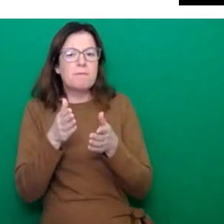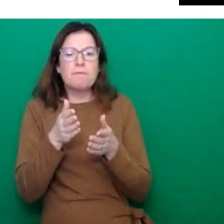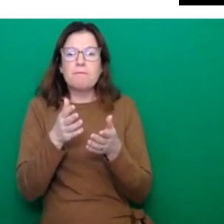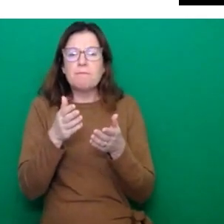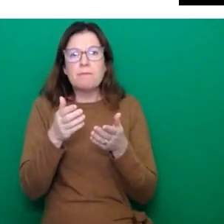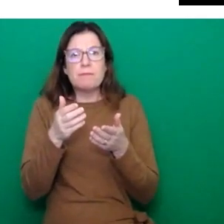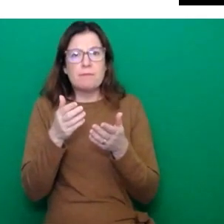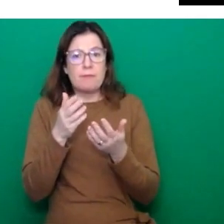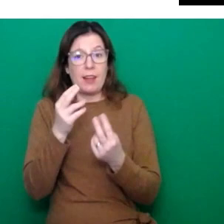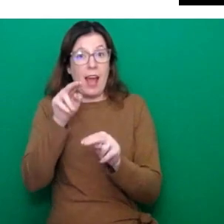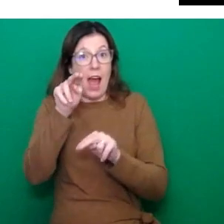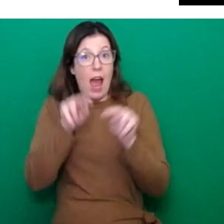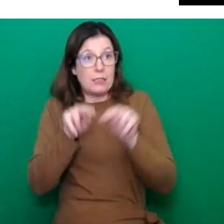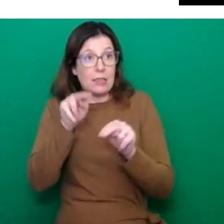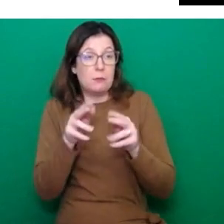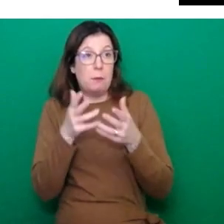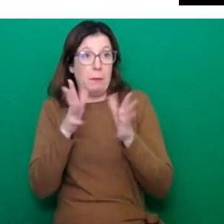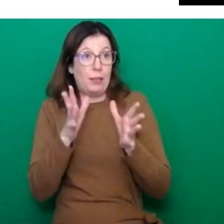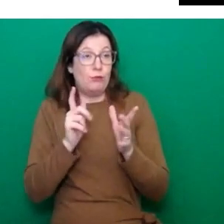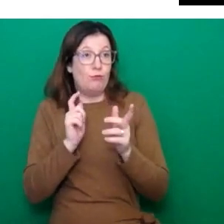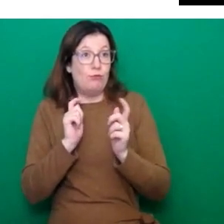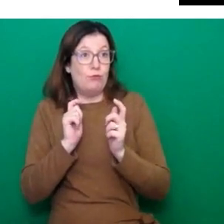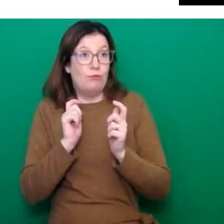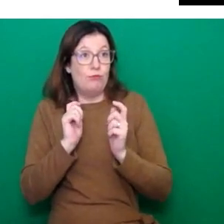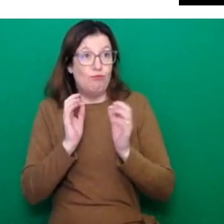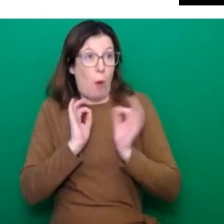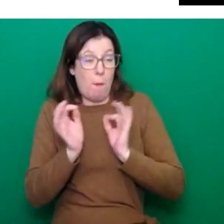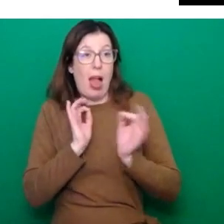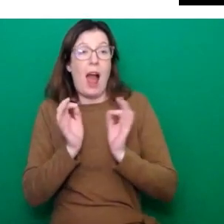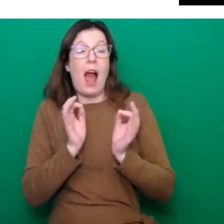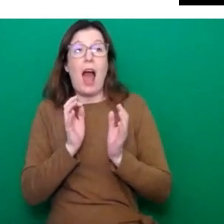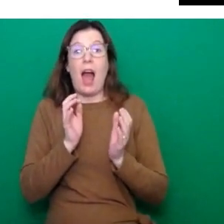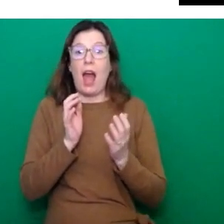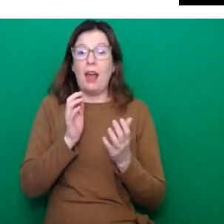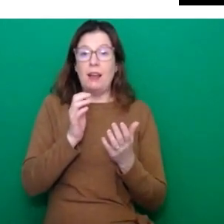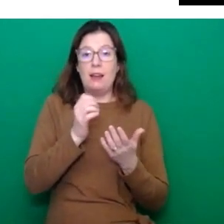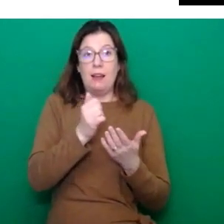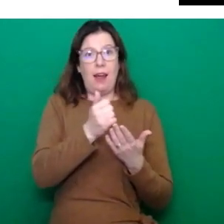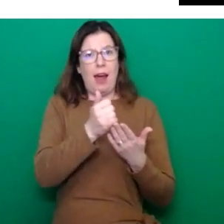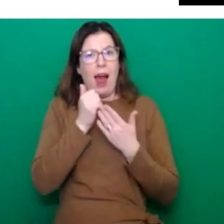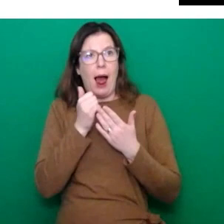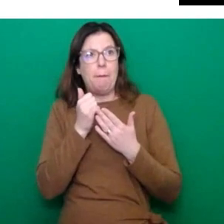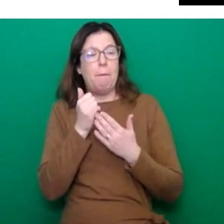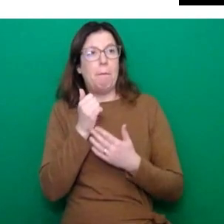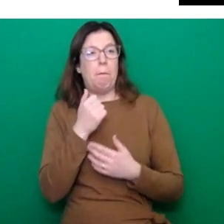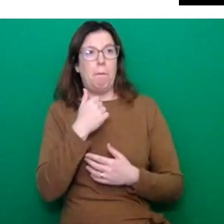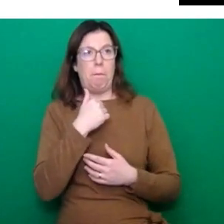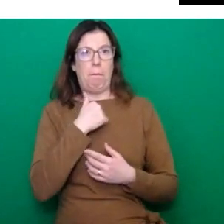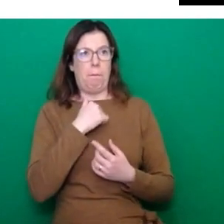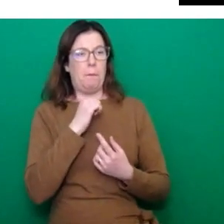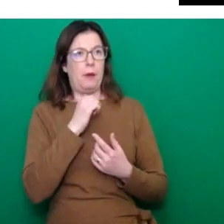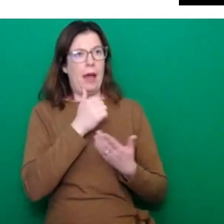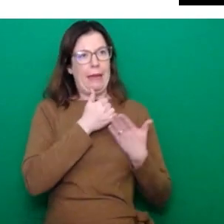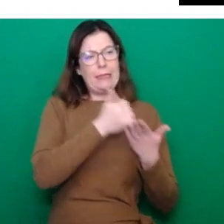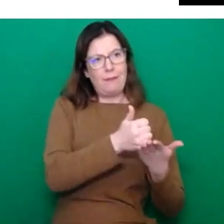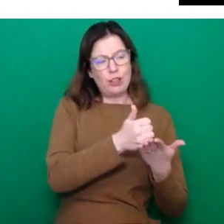the assessments, so we've done role plays, that really helps to sort of integrate why you're doing the interventions and